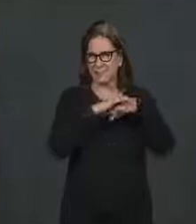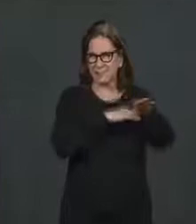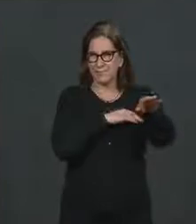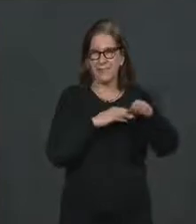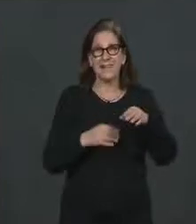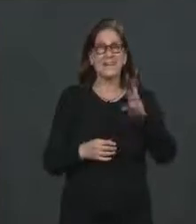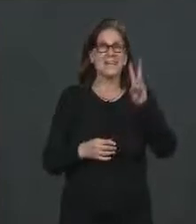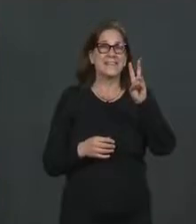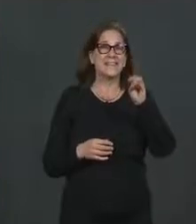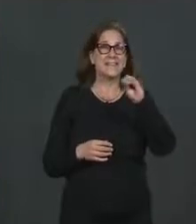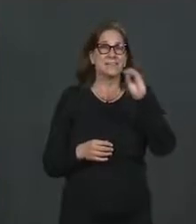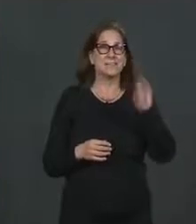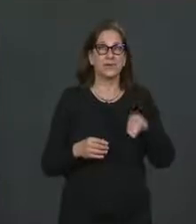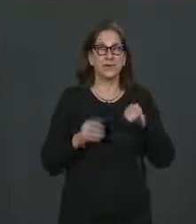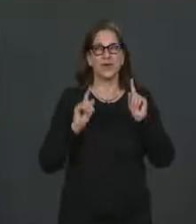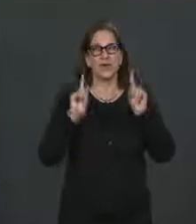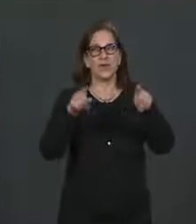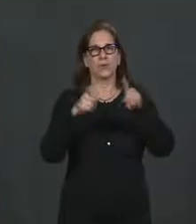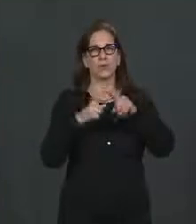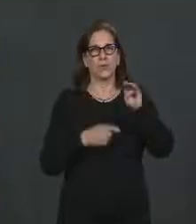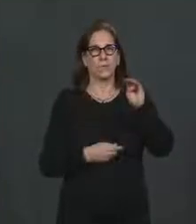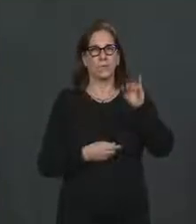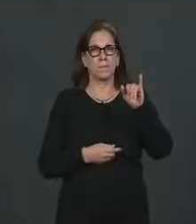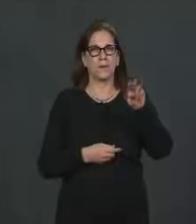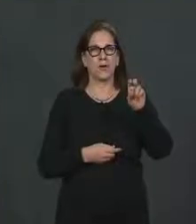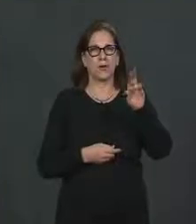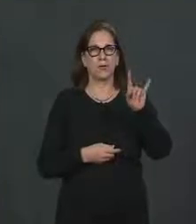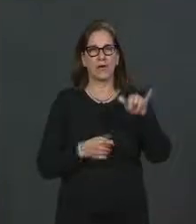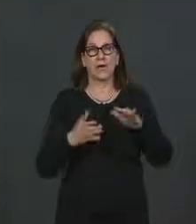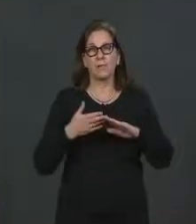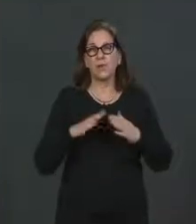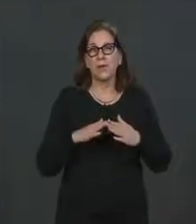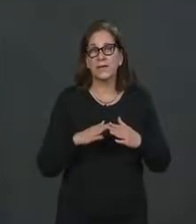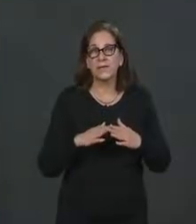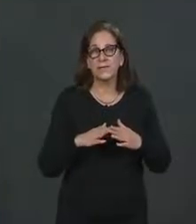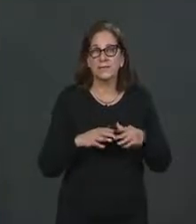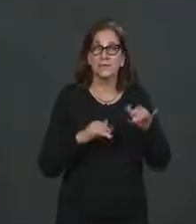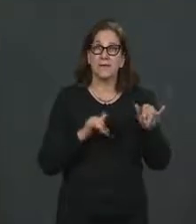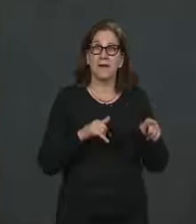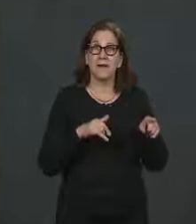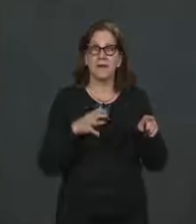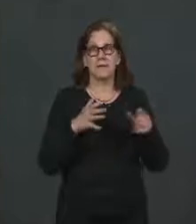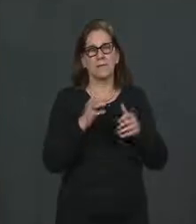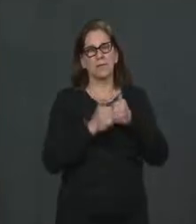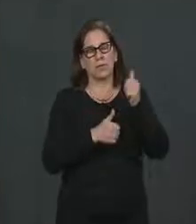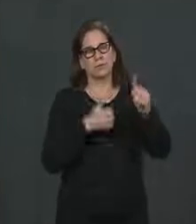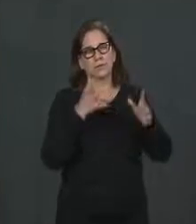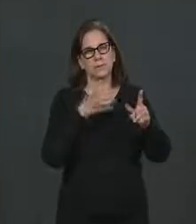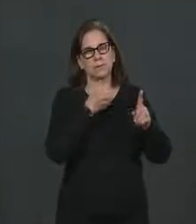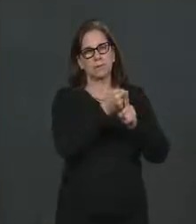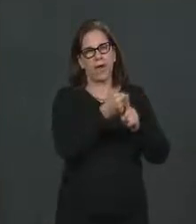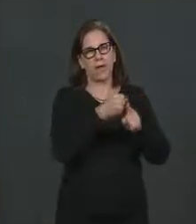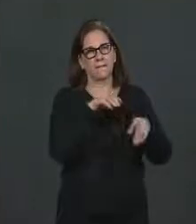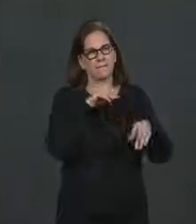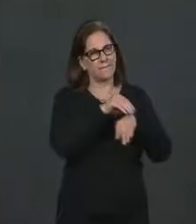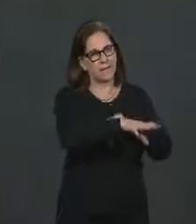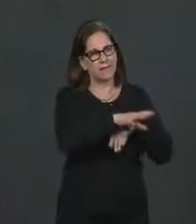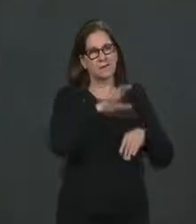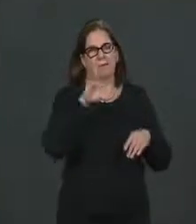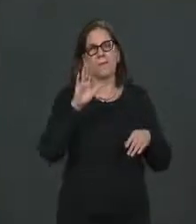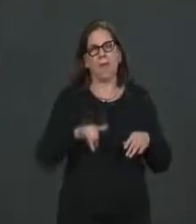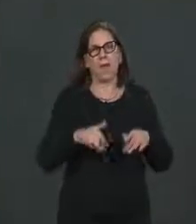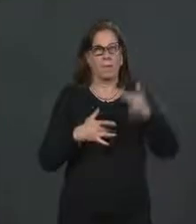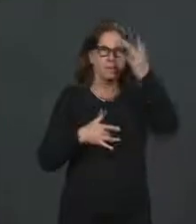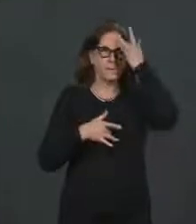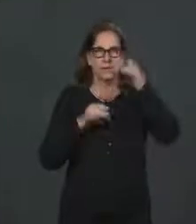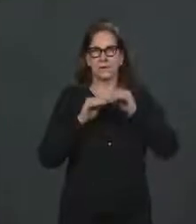minority communities. We have to reach out. They're the ones most affected by by both the vaccine, but also by the pandemic. We're